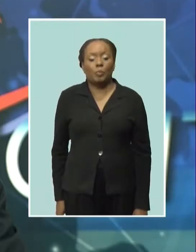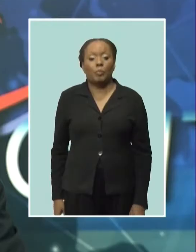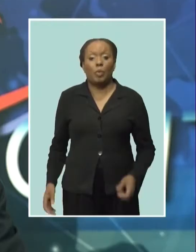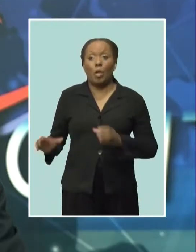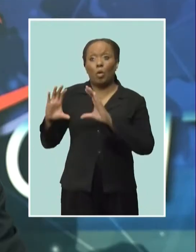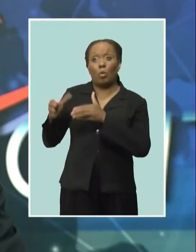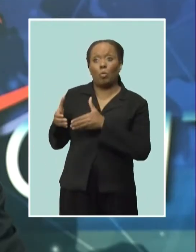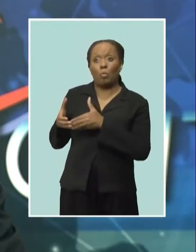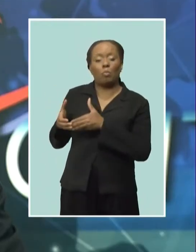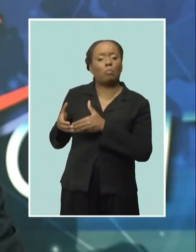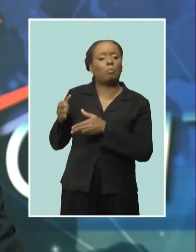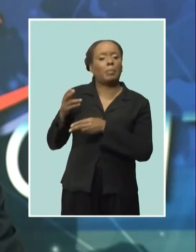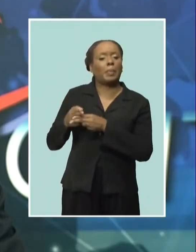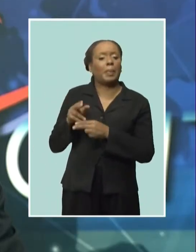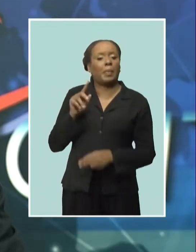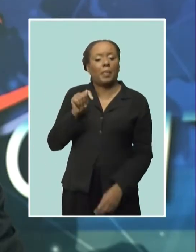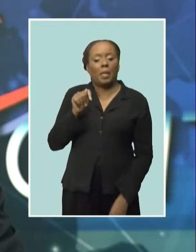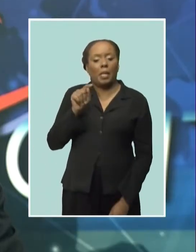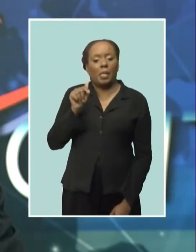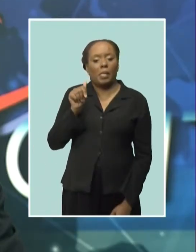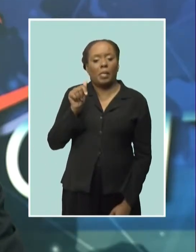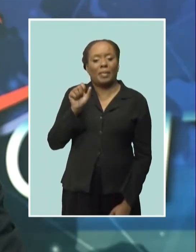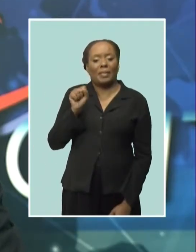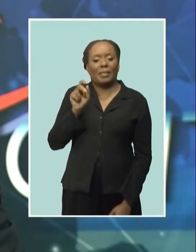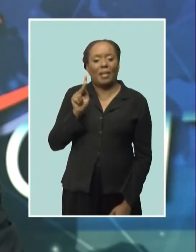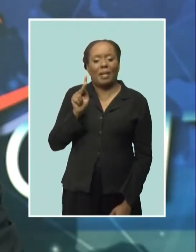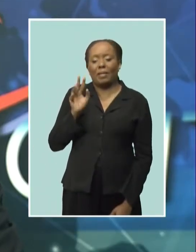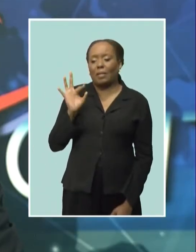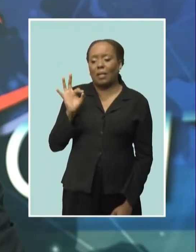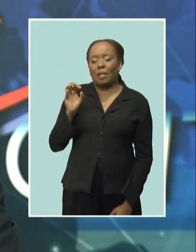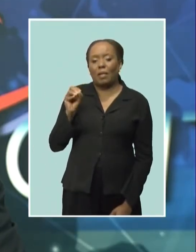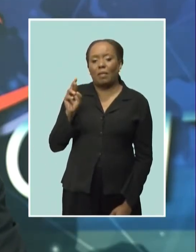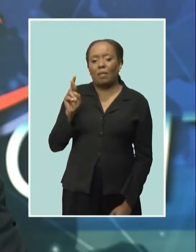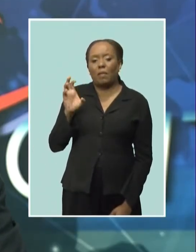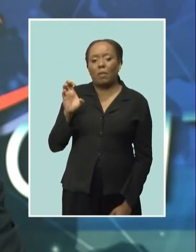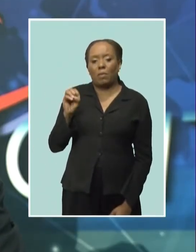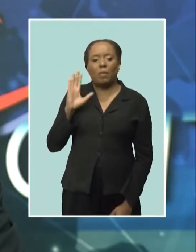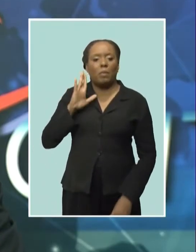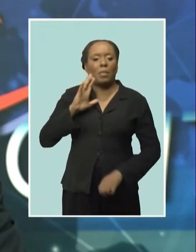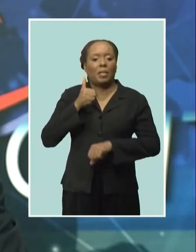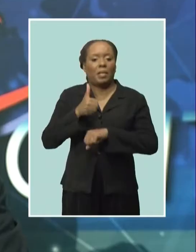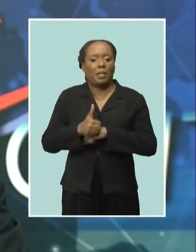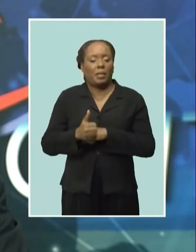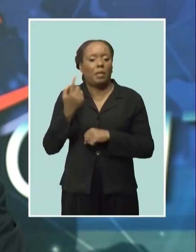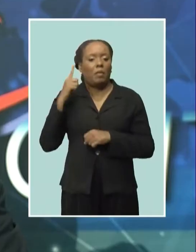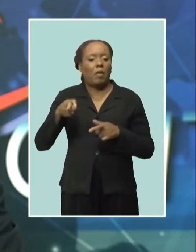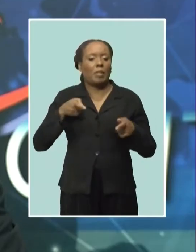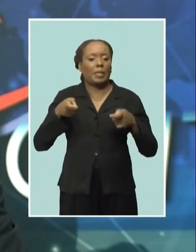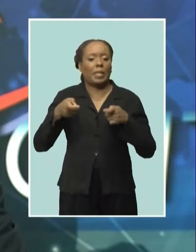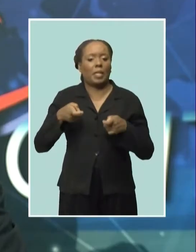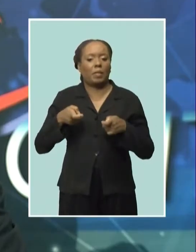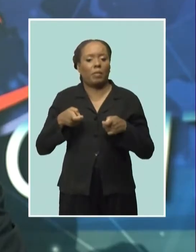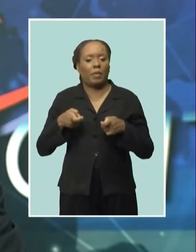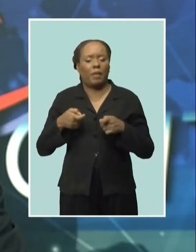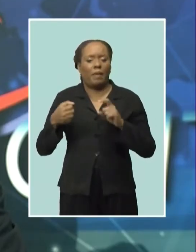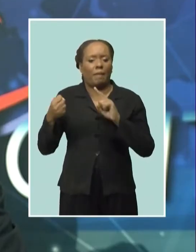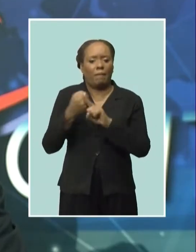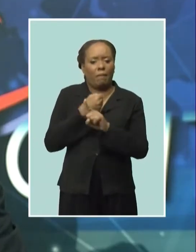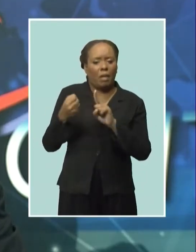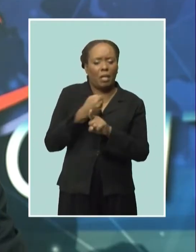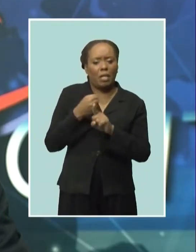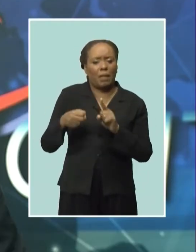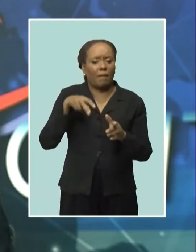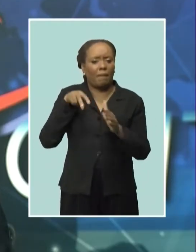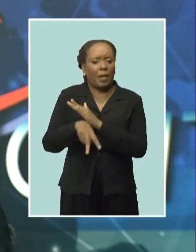A task force to address violence in schools should become a reality in the next few weeks. Education Minister Kay McCartney made